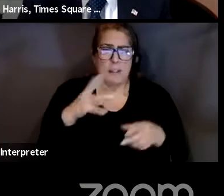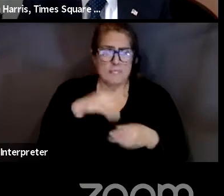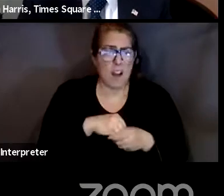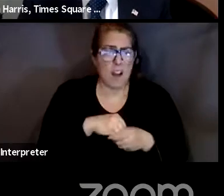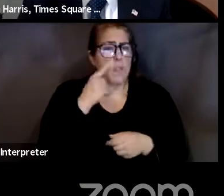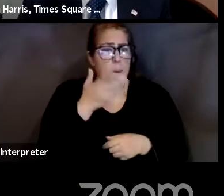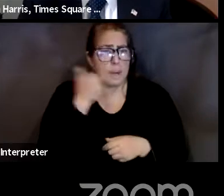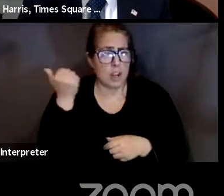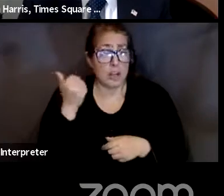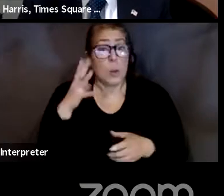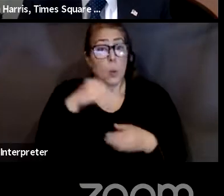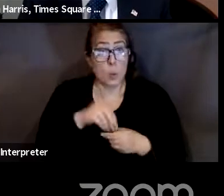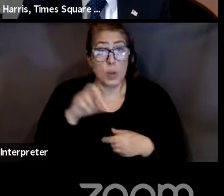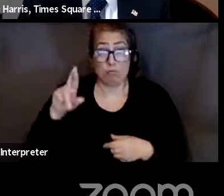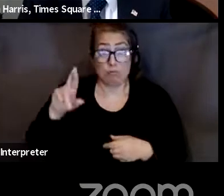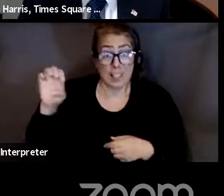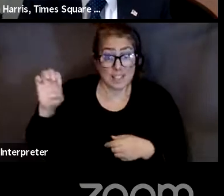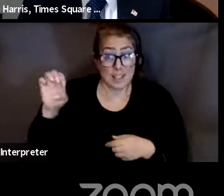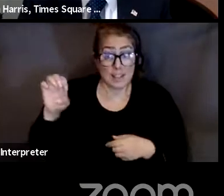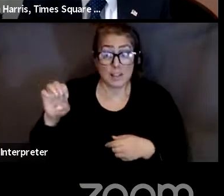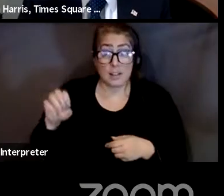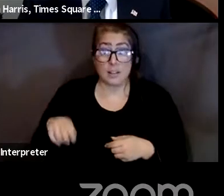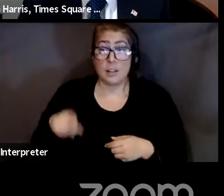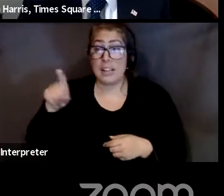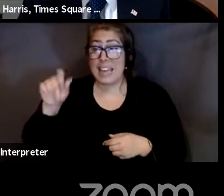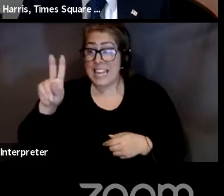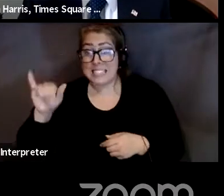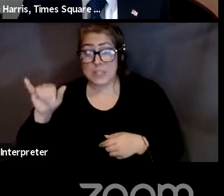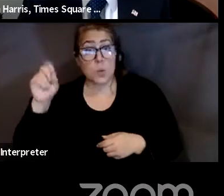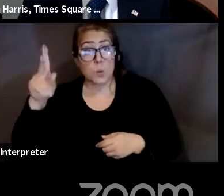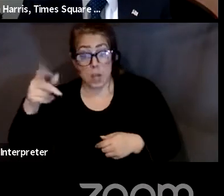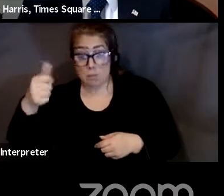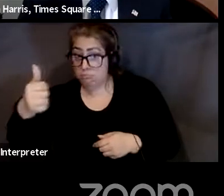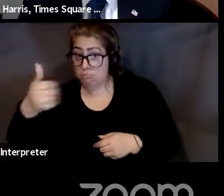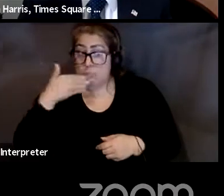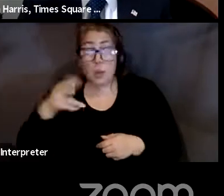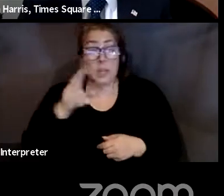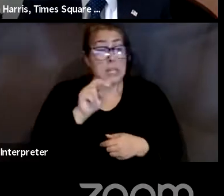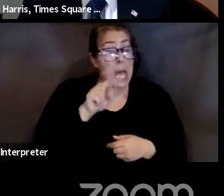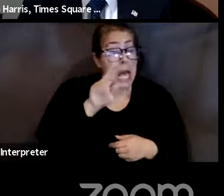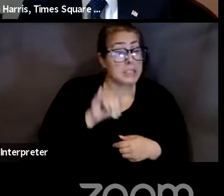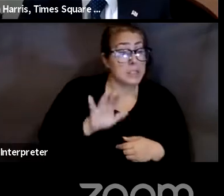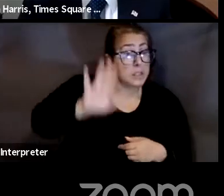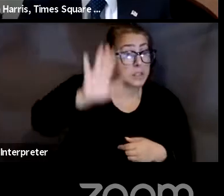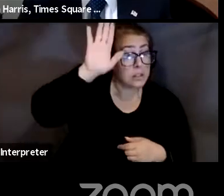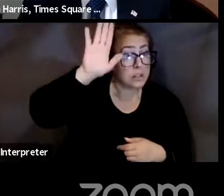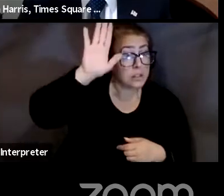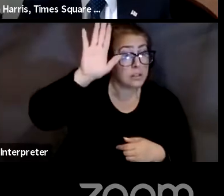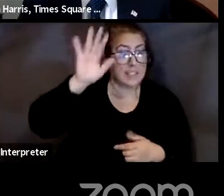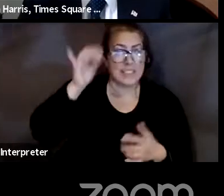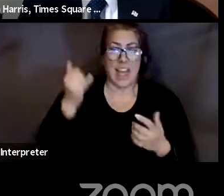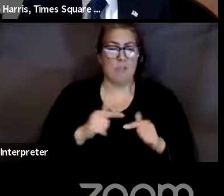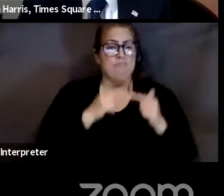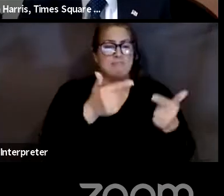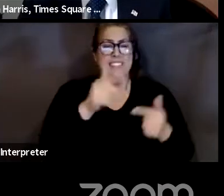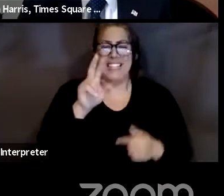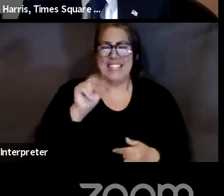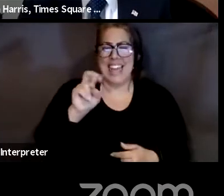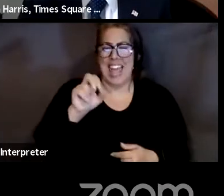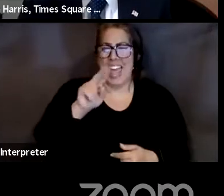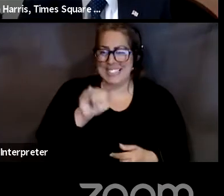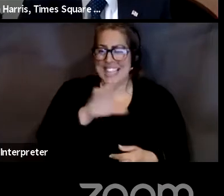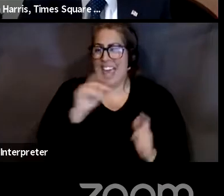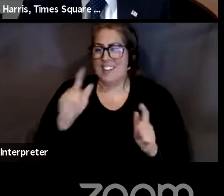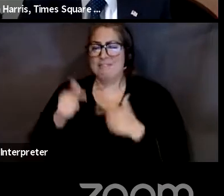estate. Okay, thank you, James. Nancy, you were gonna jump in? Yeah, I mean, I do